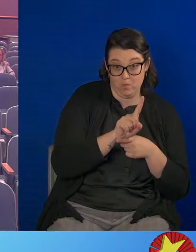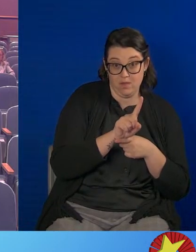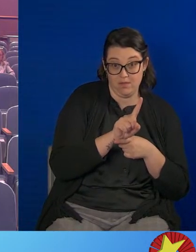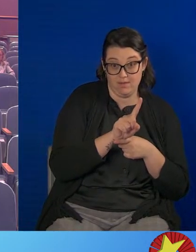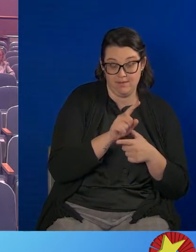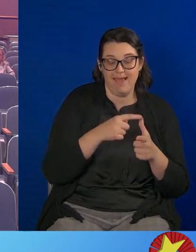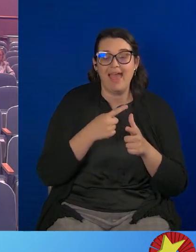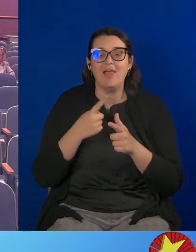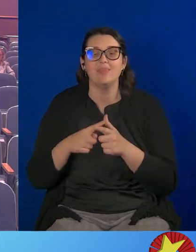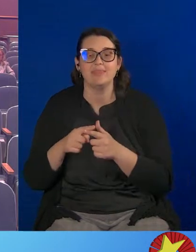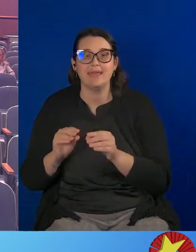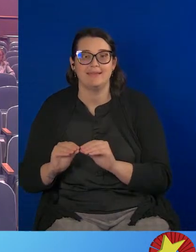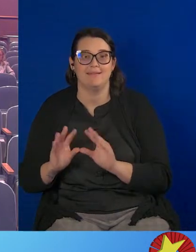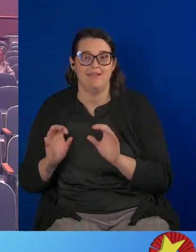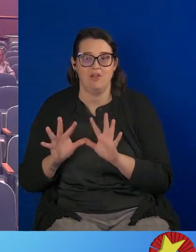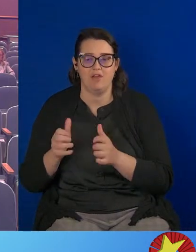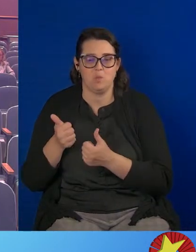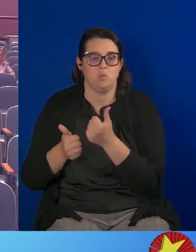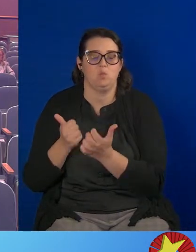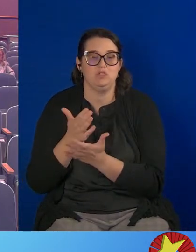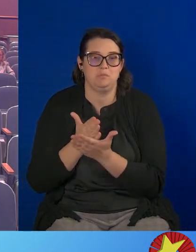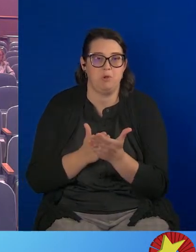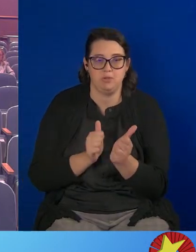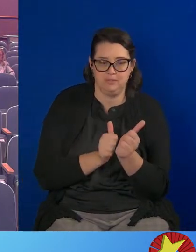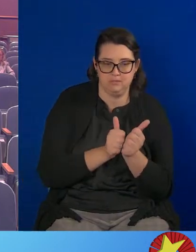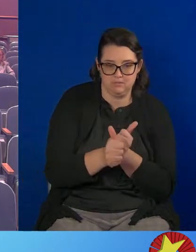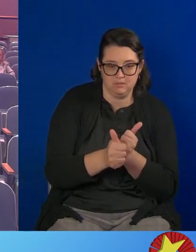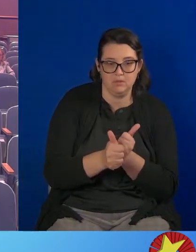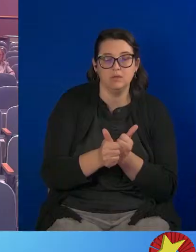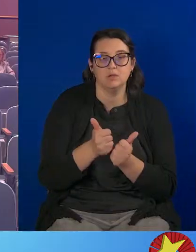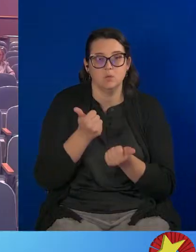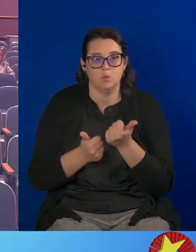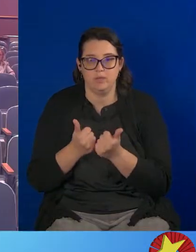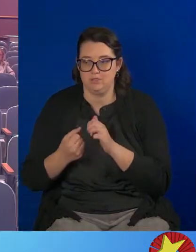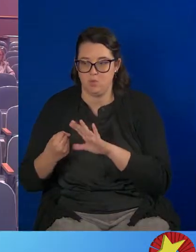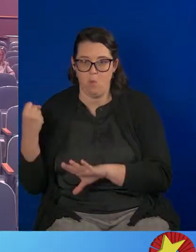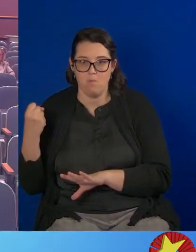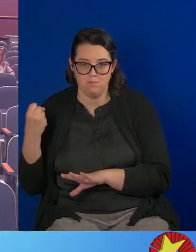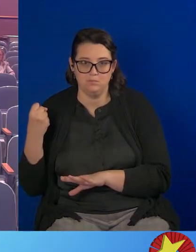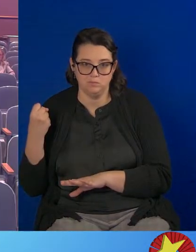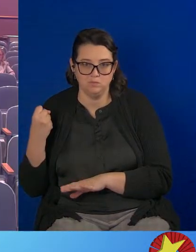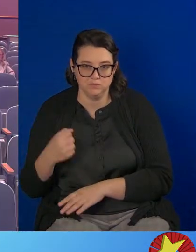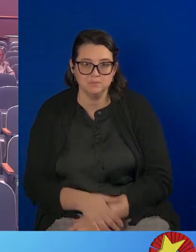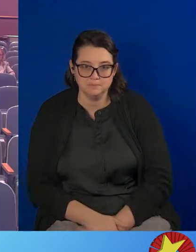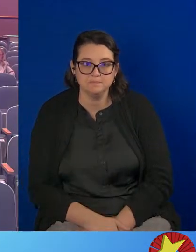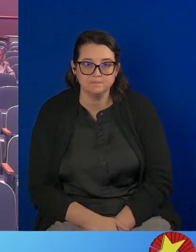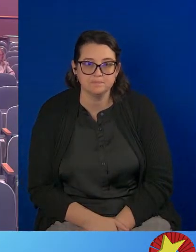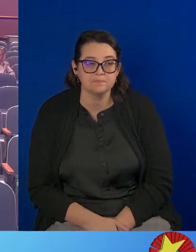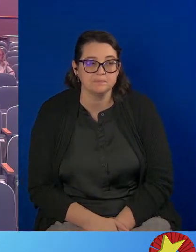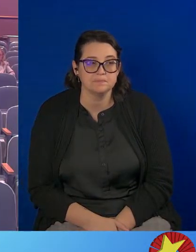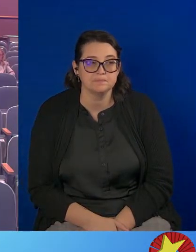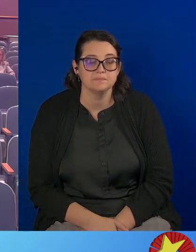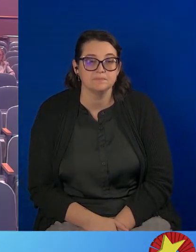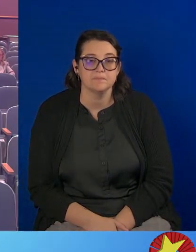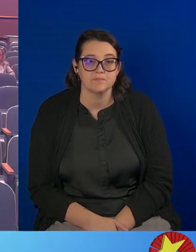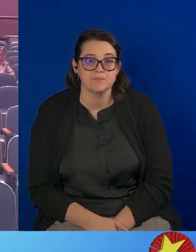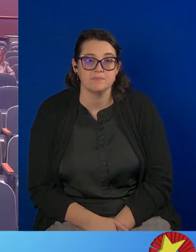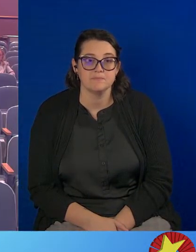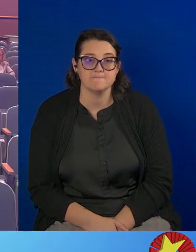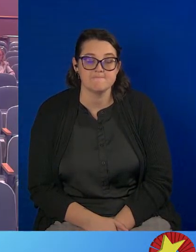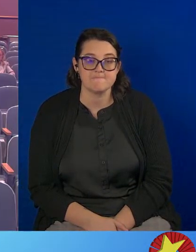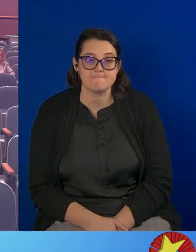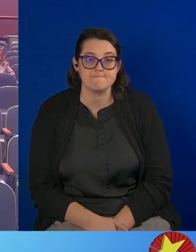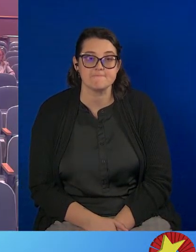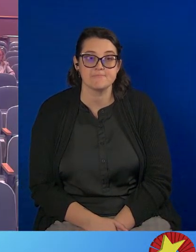what aspect of 7.1 is being acted on. But there